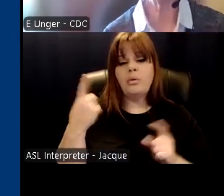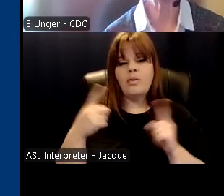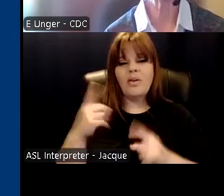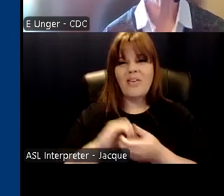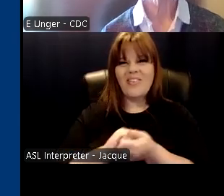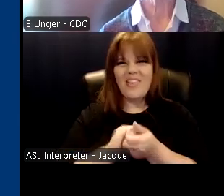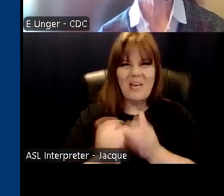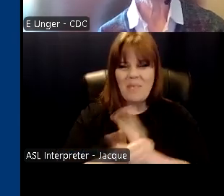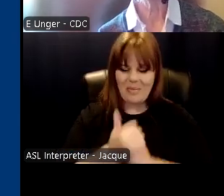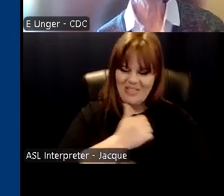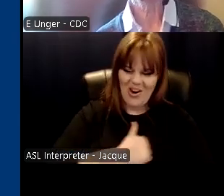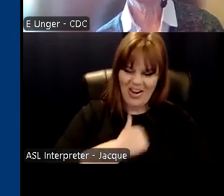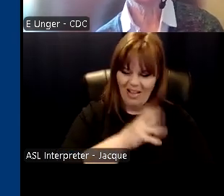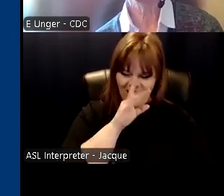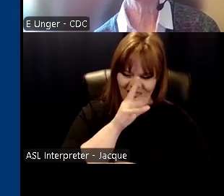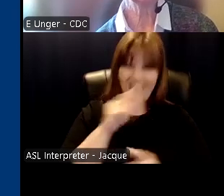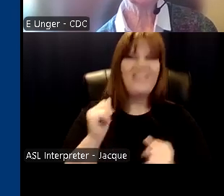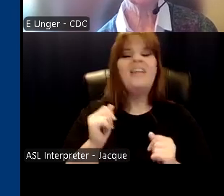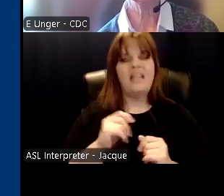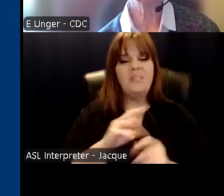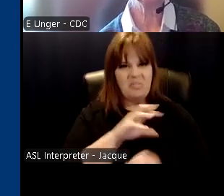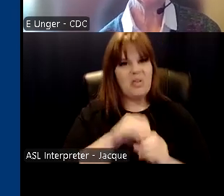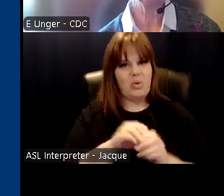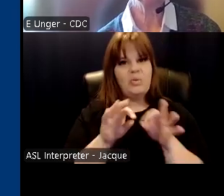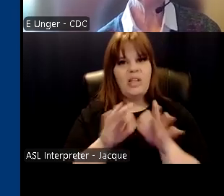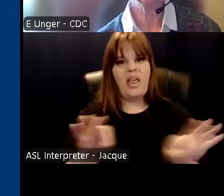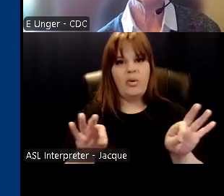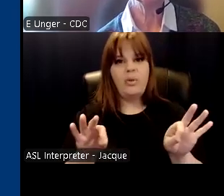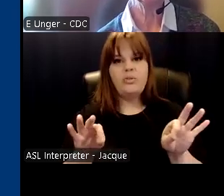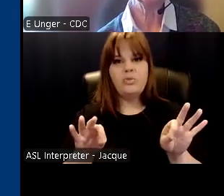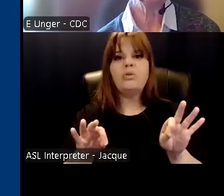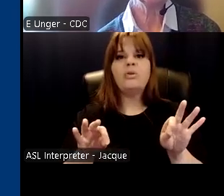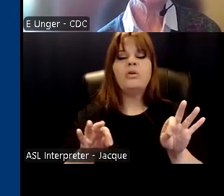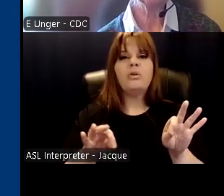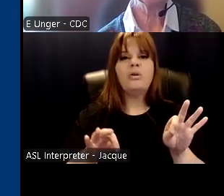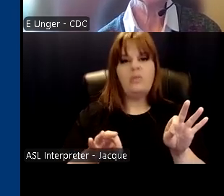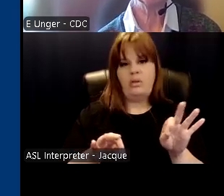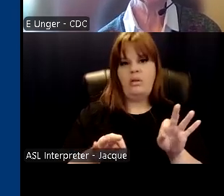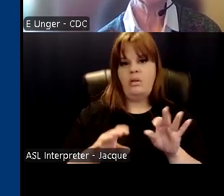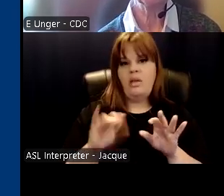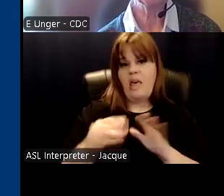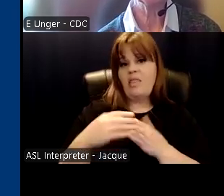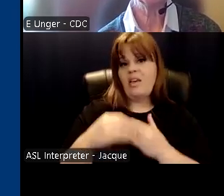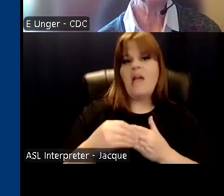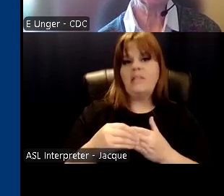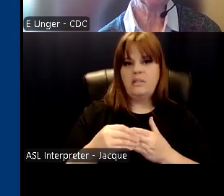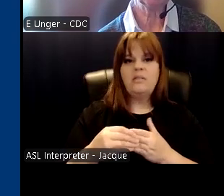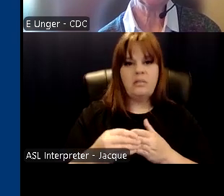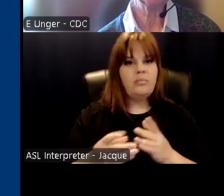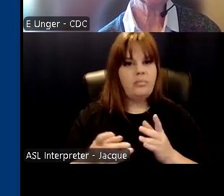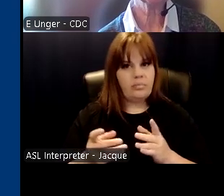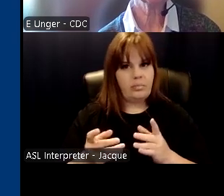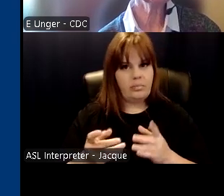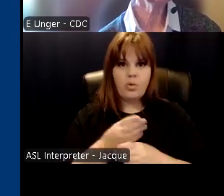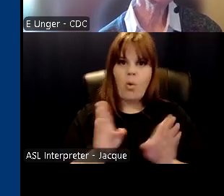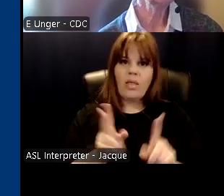compendium, does include language indicating that the guidance is applicable, widely applicable.